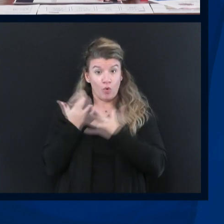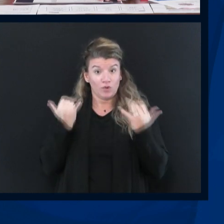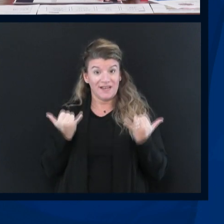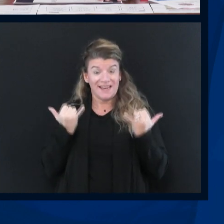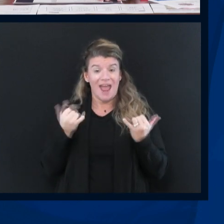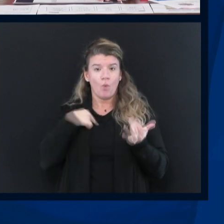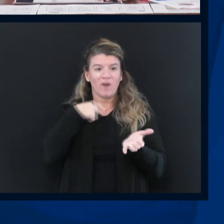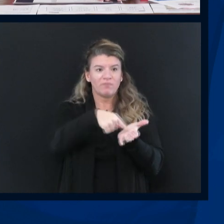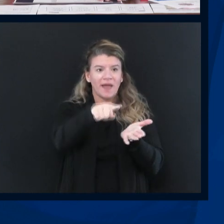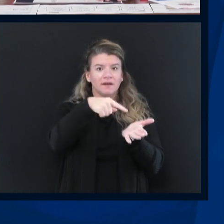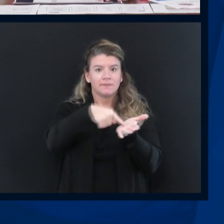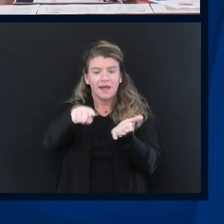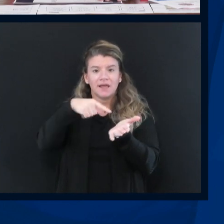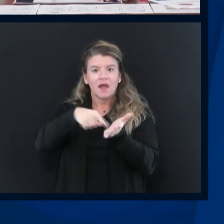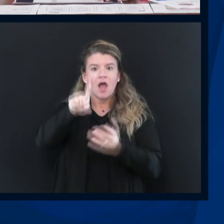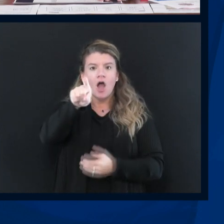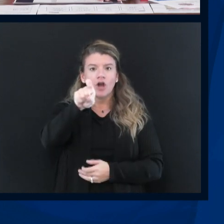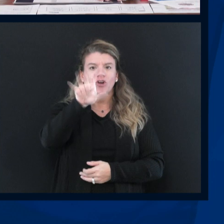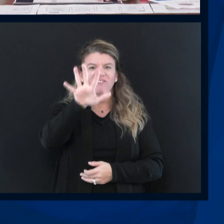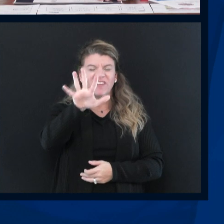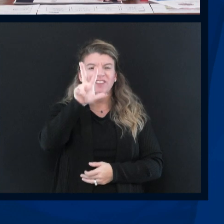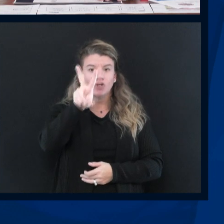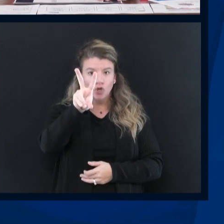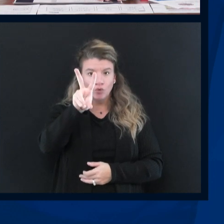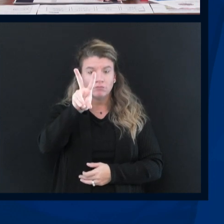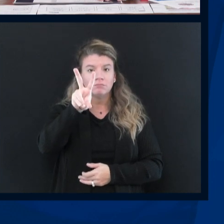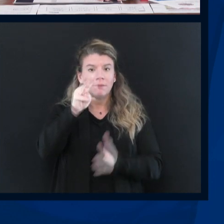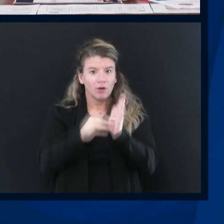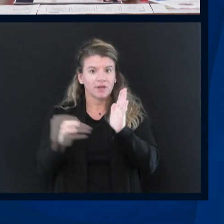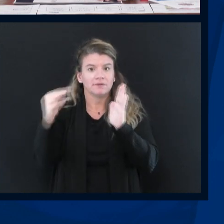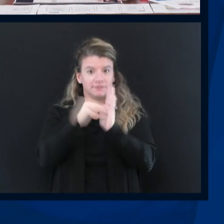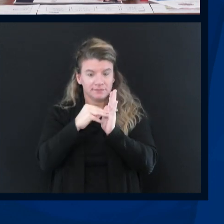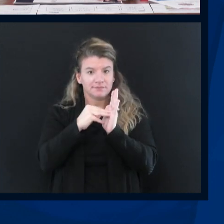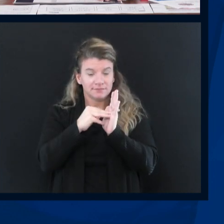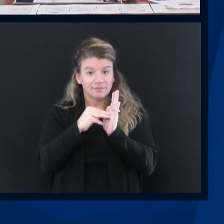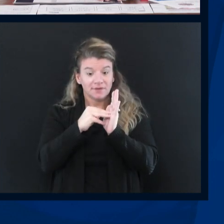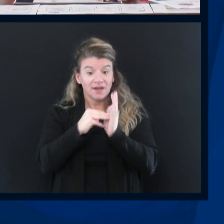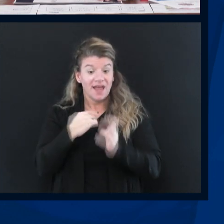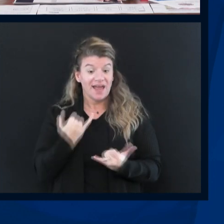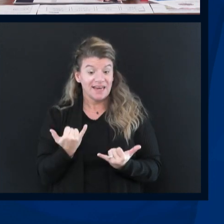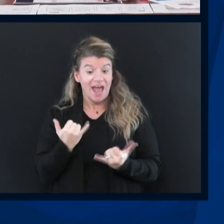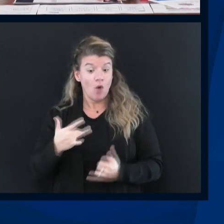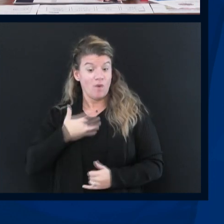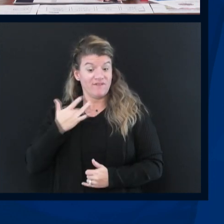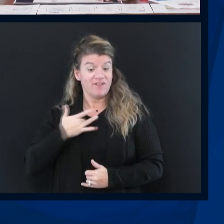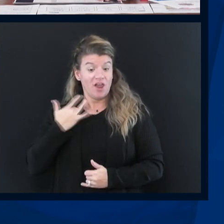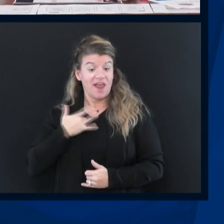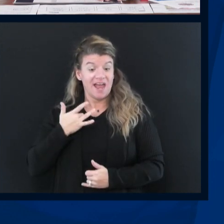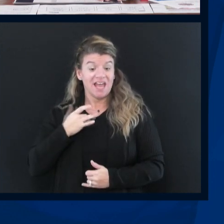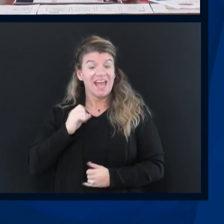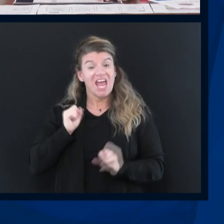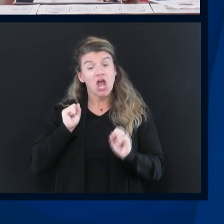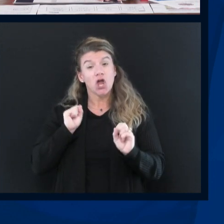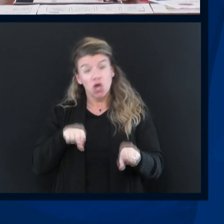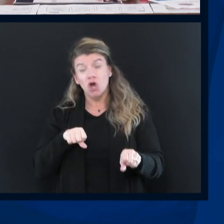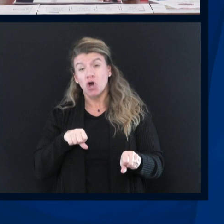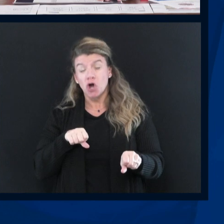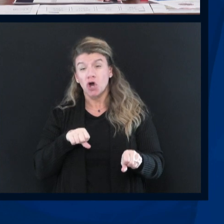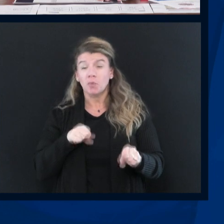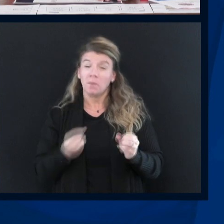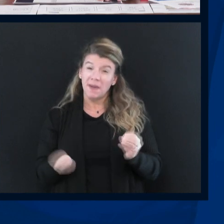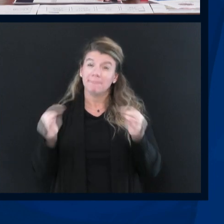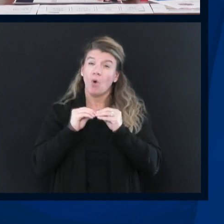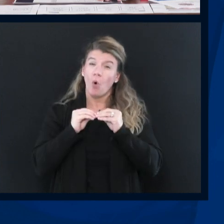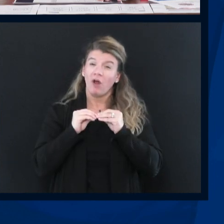awarded 152 of the 200, and we really feel like that it could slightly be more